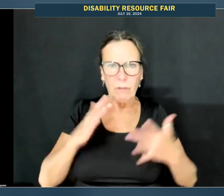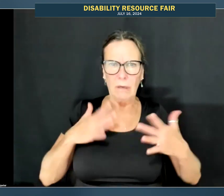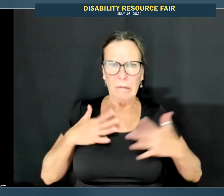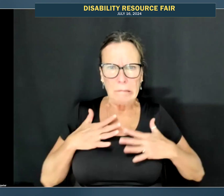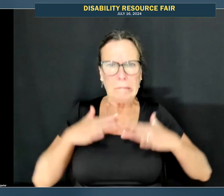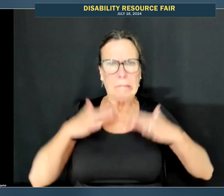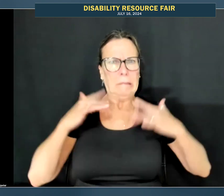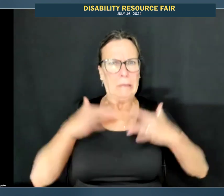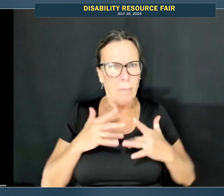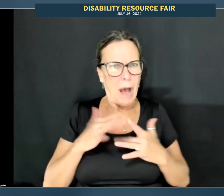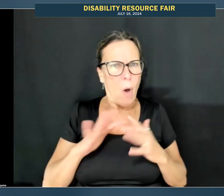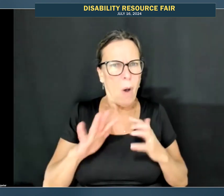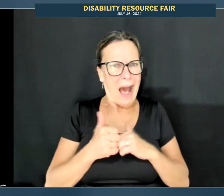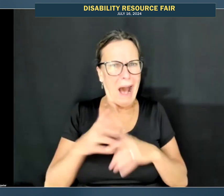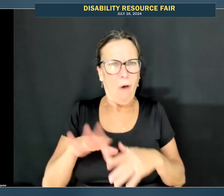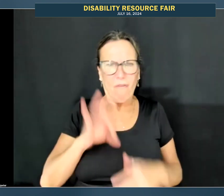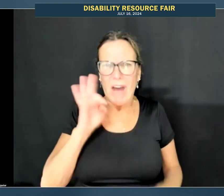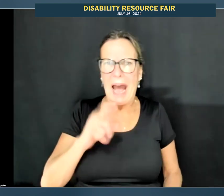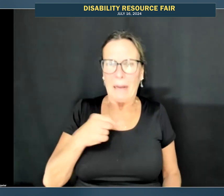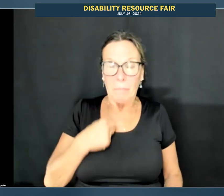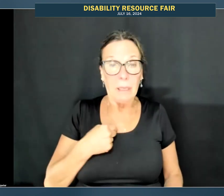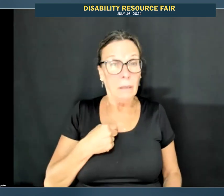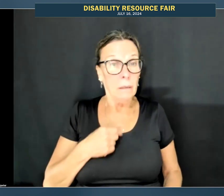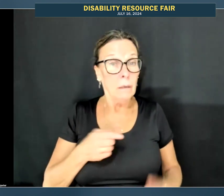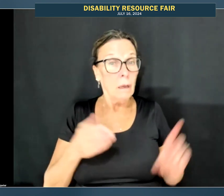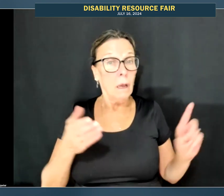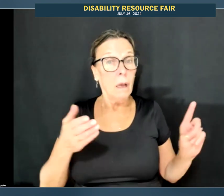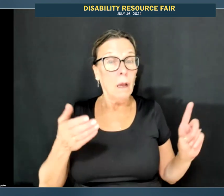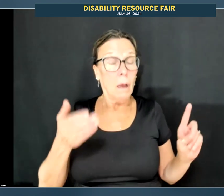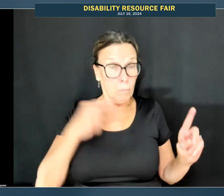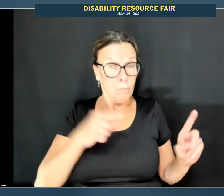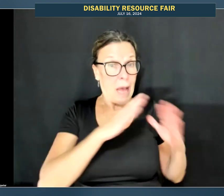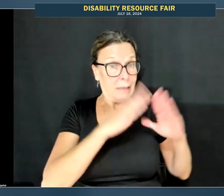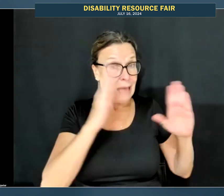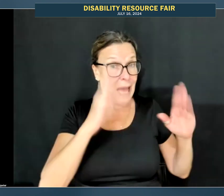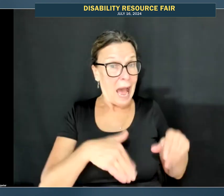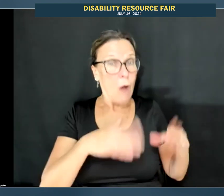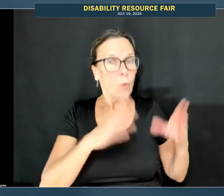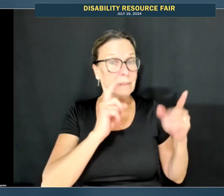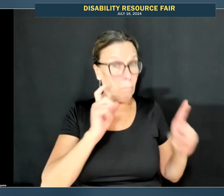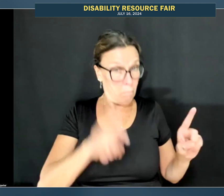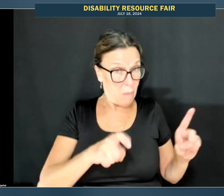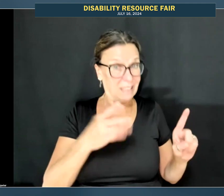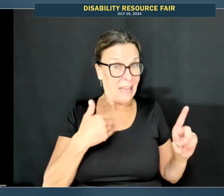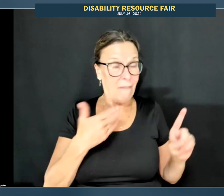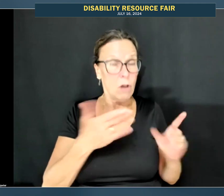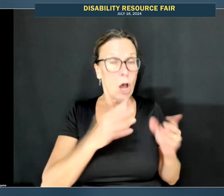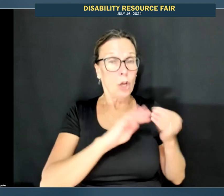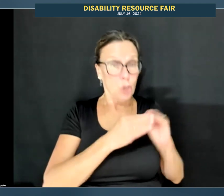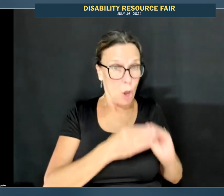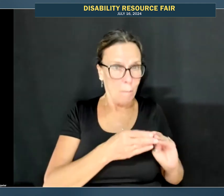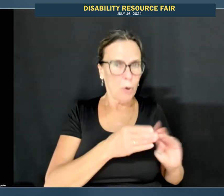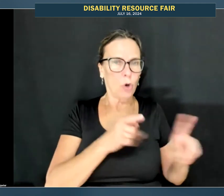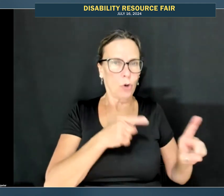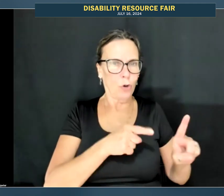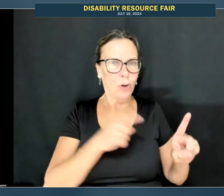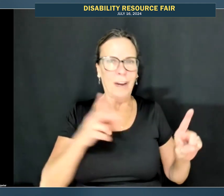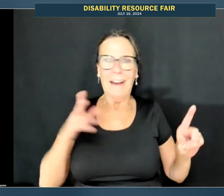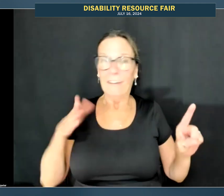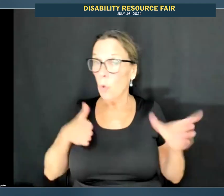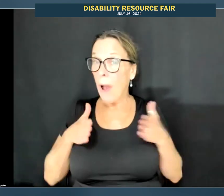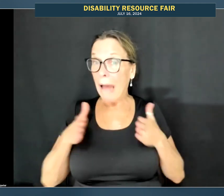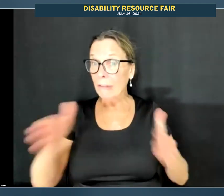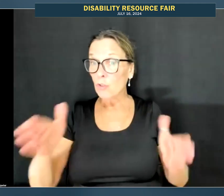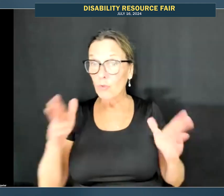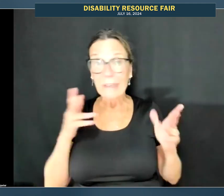a law in the books that you're supposed to have your house numbered in contrasting color of the house visible from the street. So